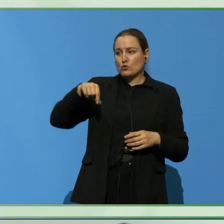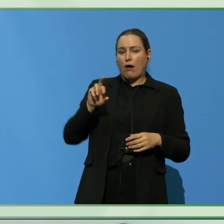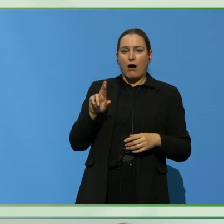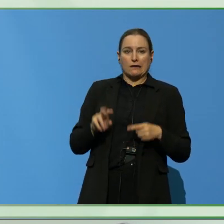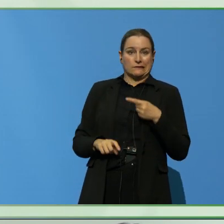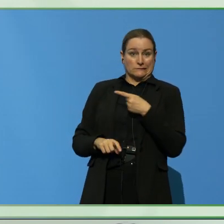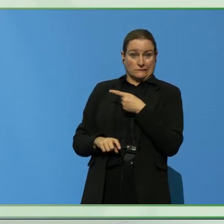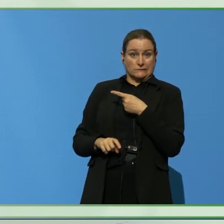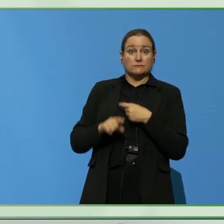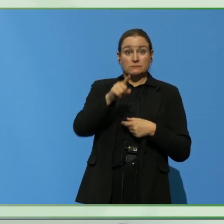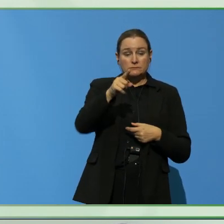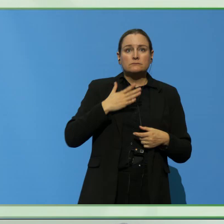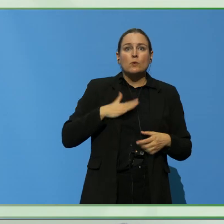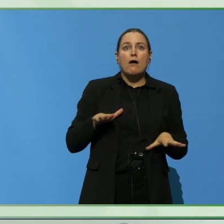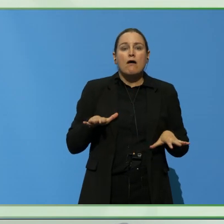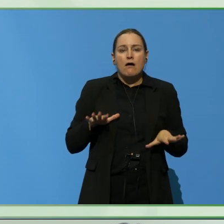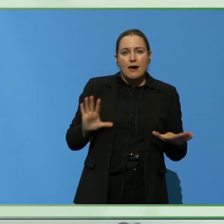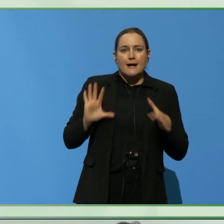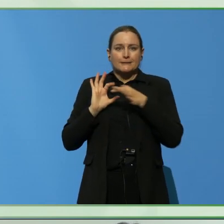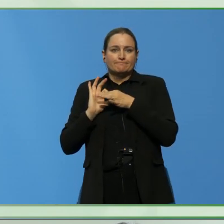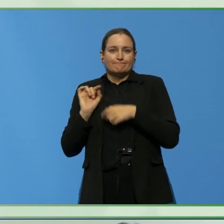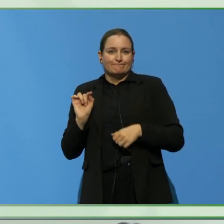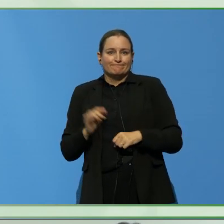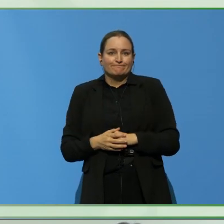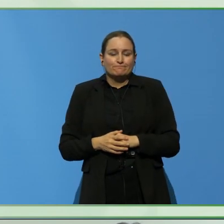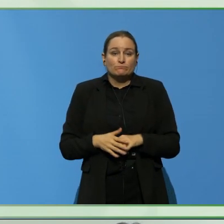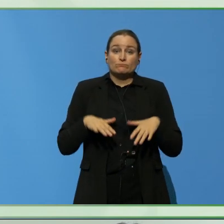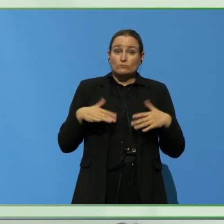screen right now, or you can reach out to us at